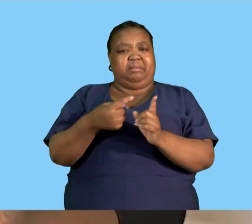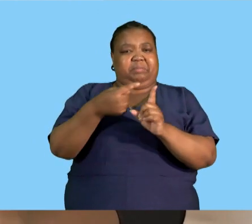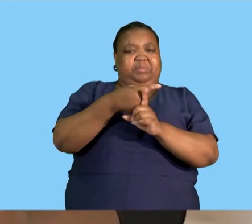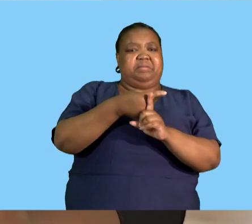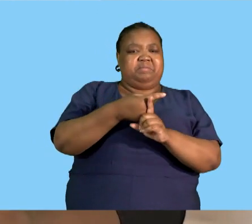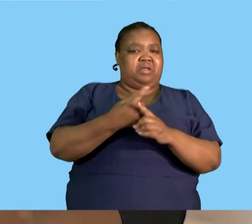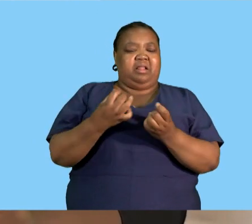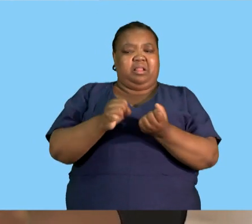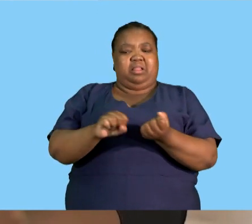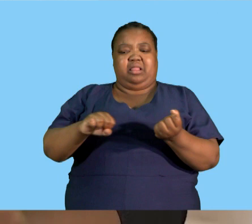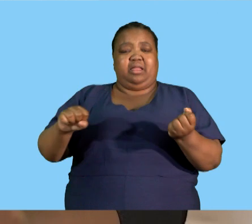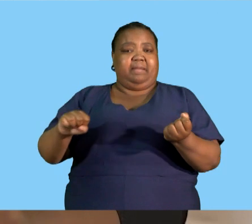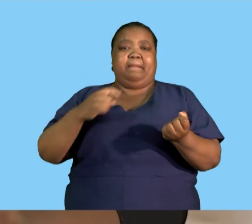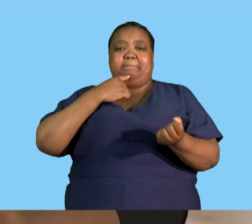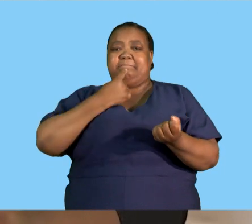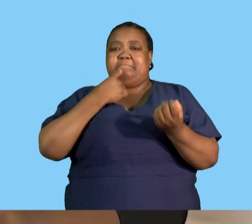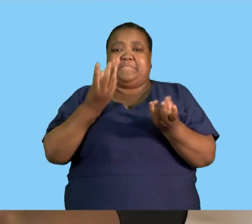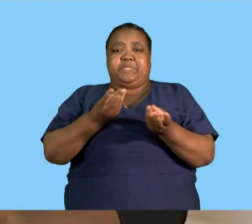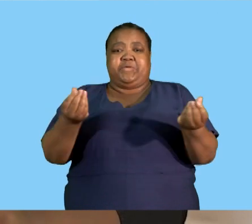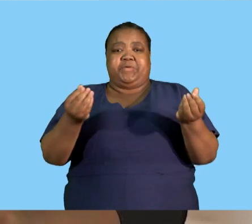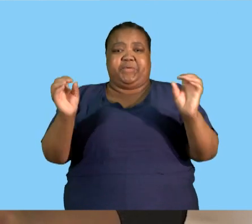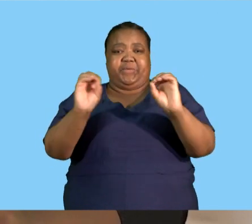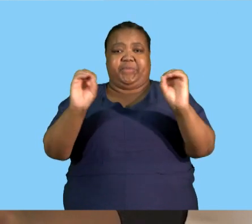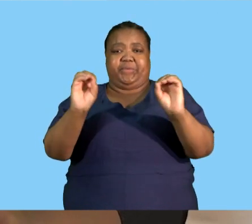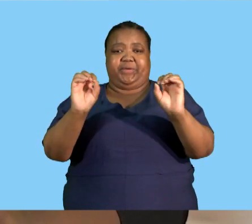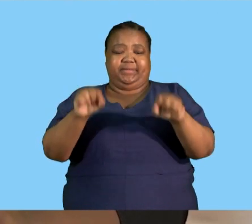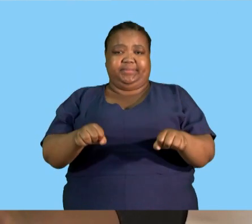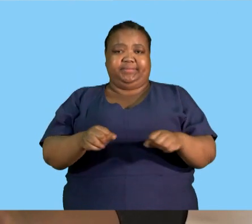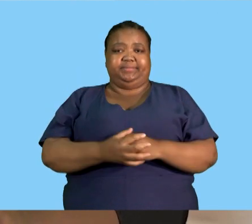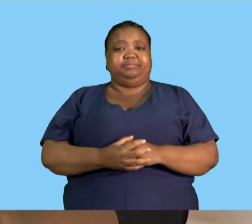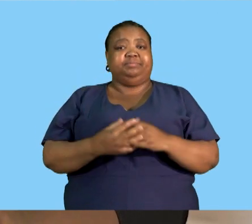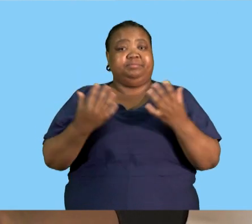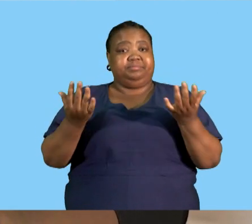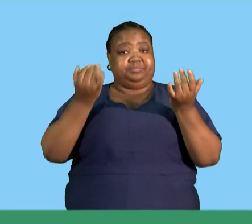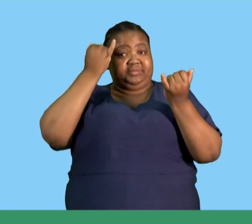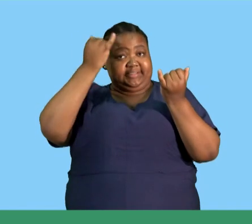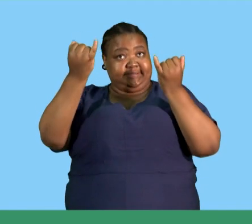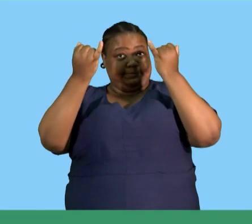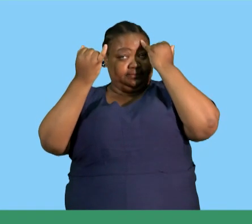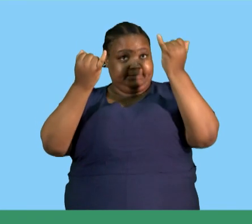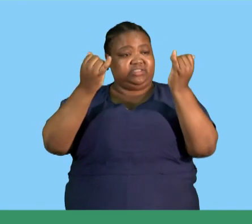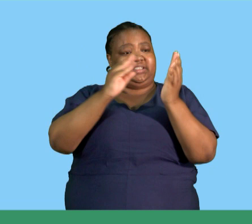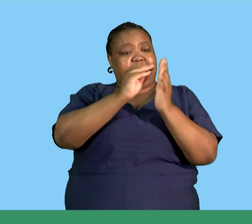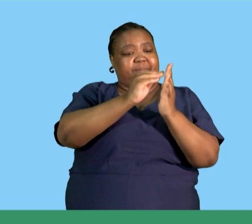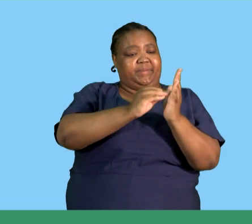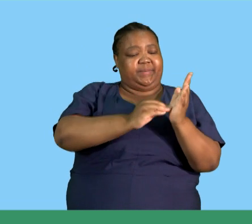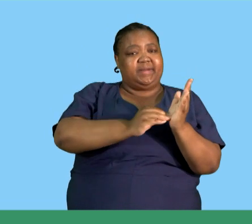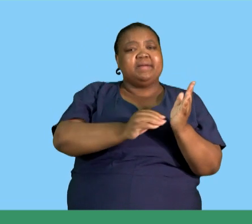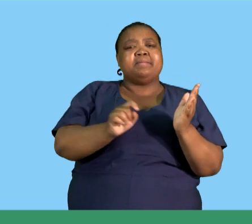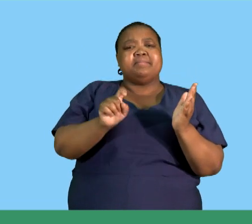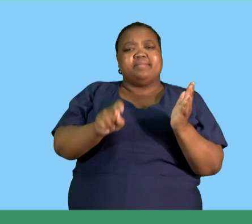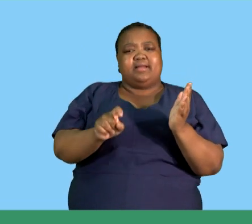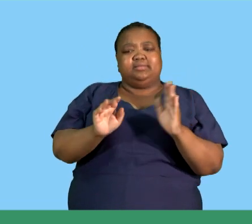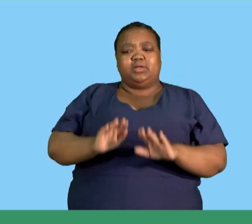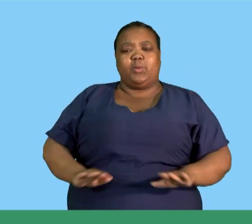to the solution. Right, record or write ideas down. The ideas needs to be written down